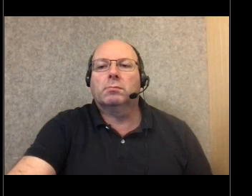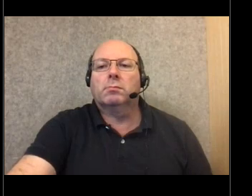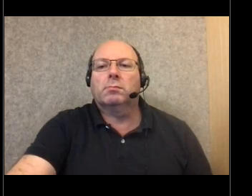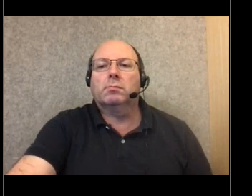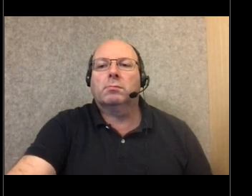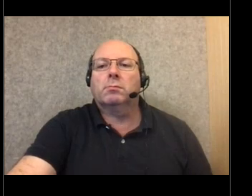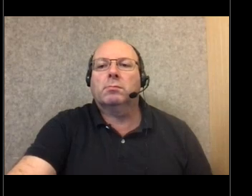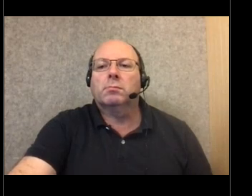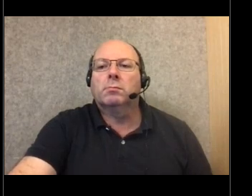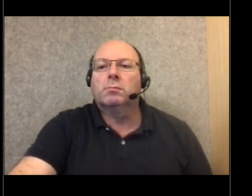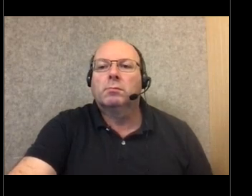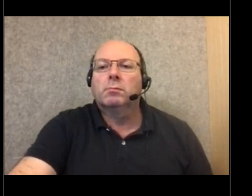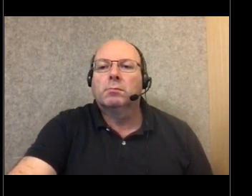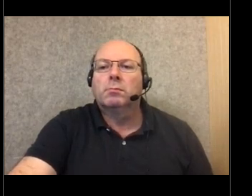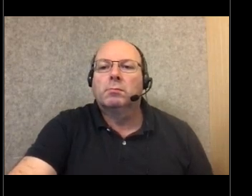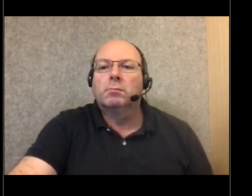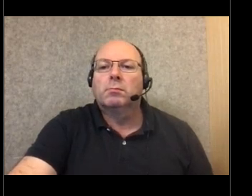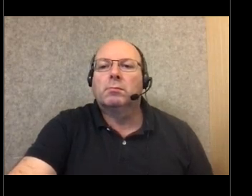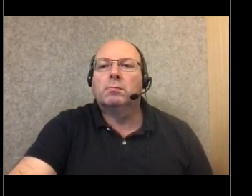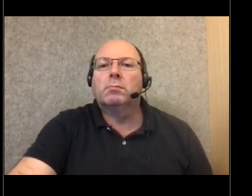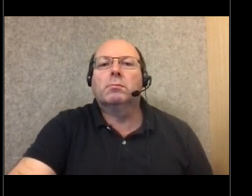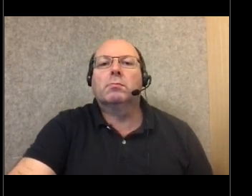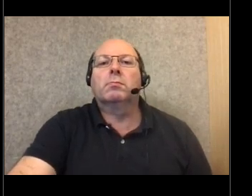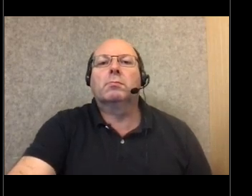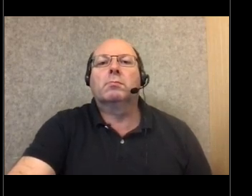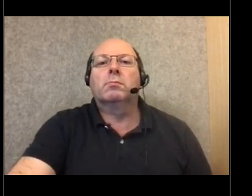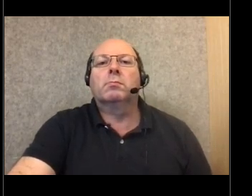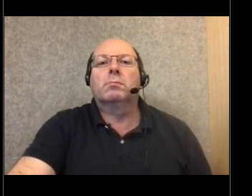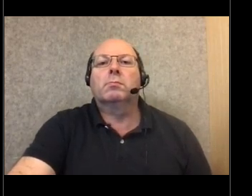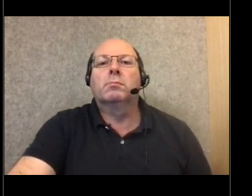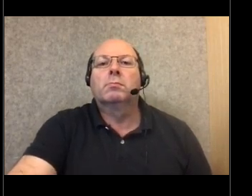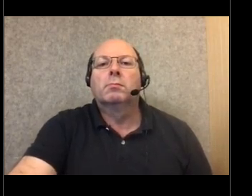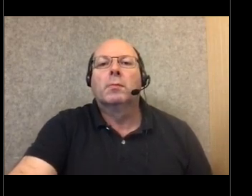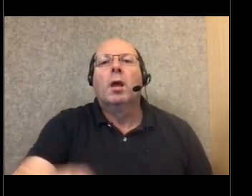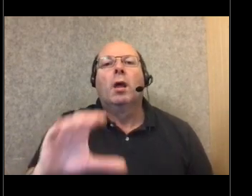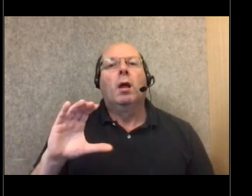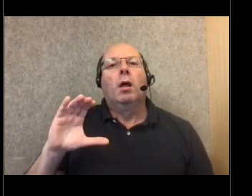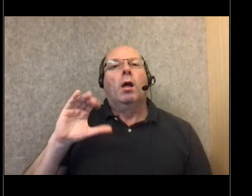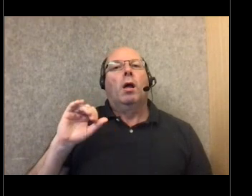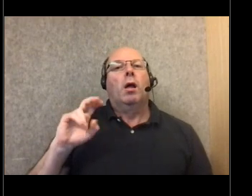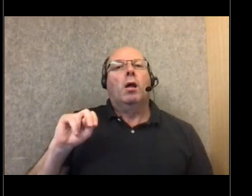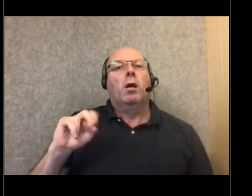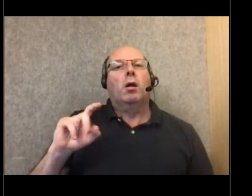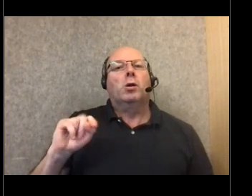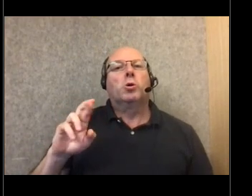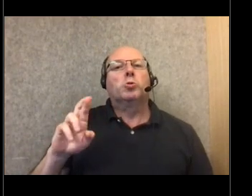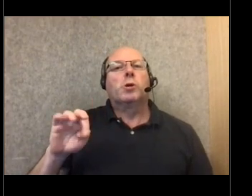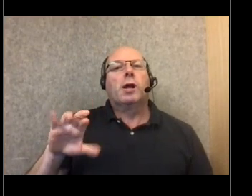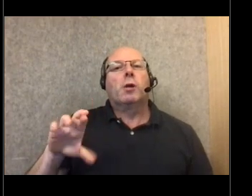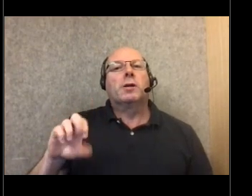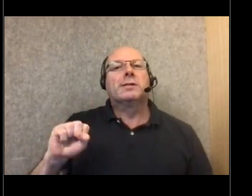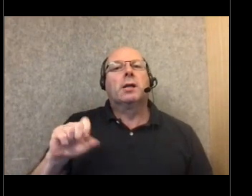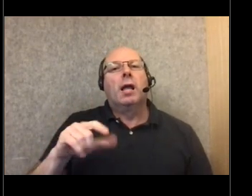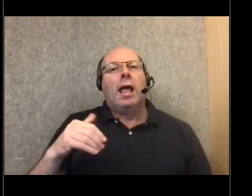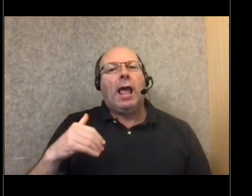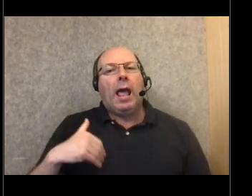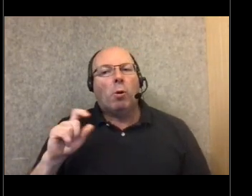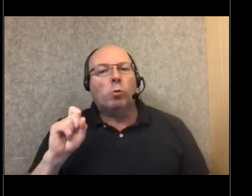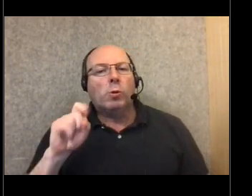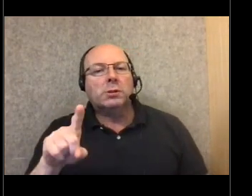So, Mr. Contreras, we have a question from Eric, and the